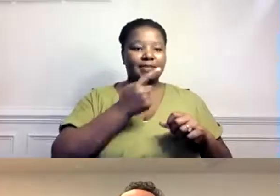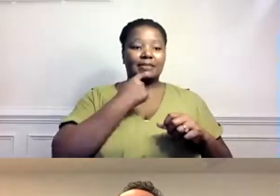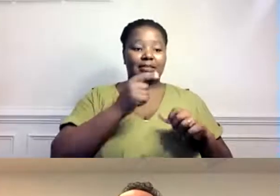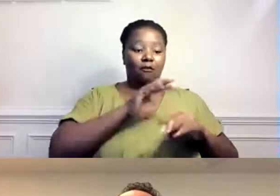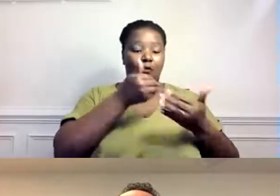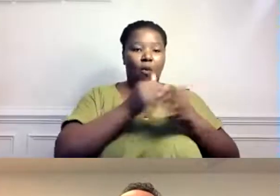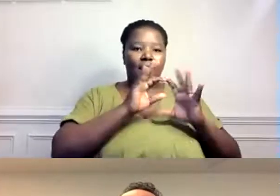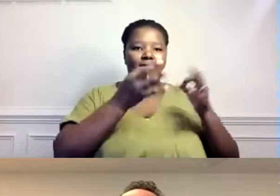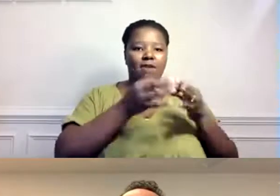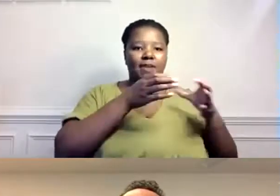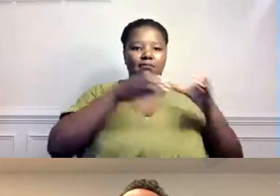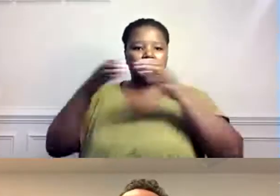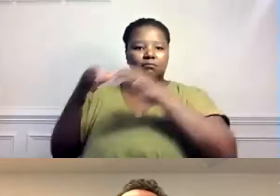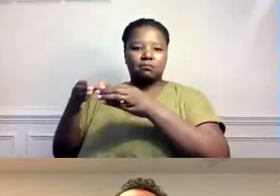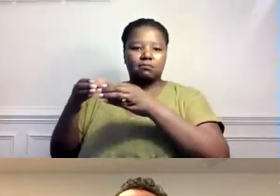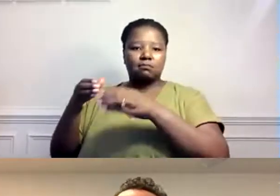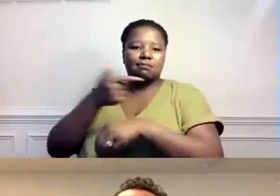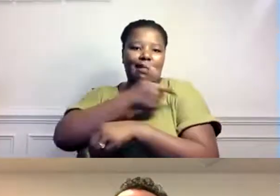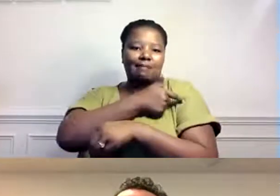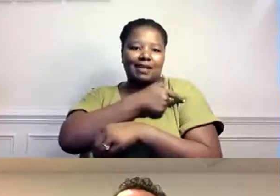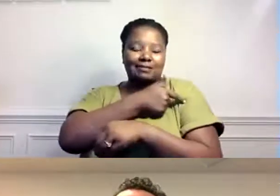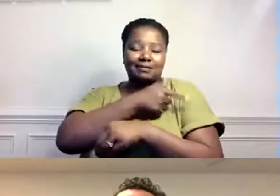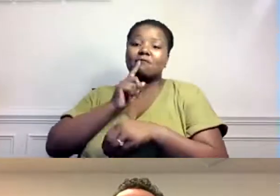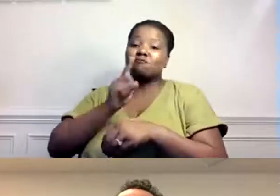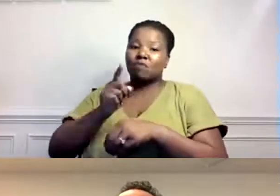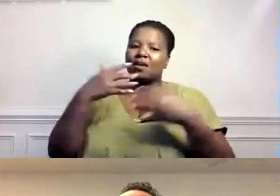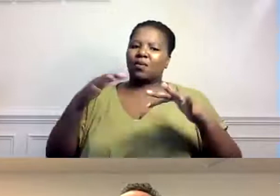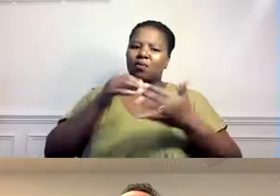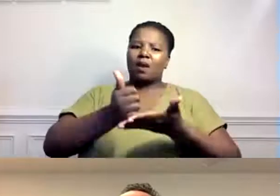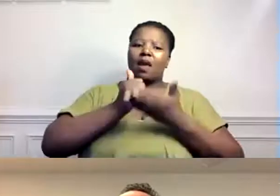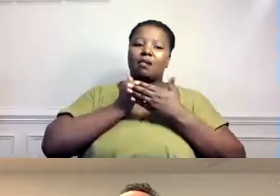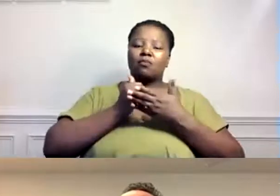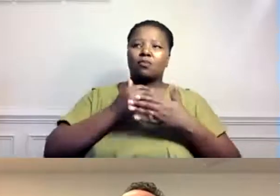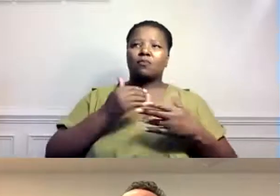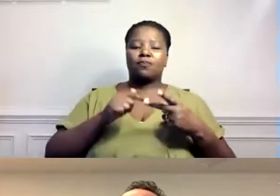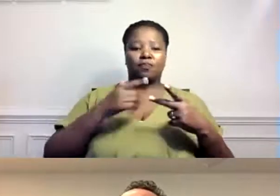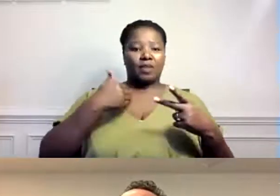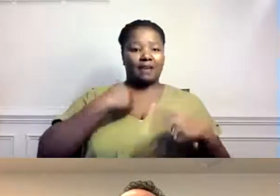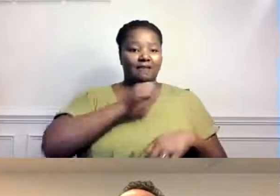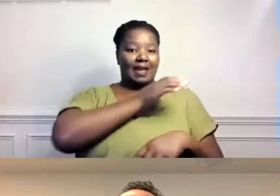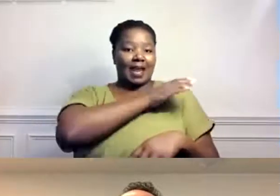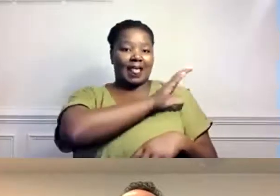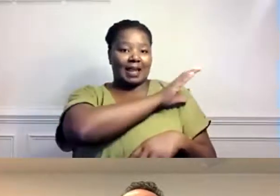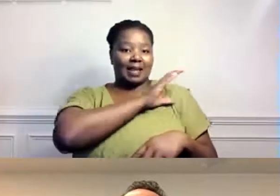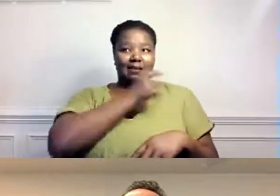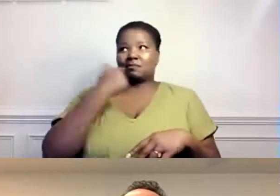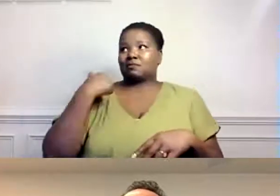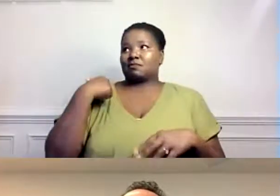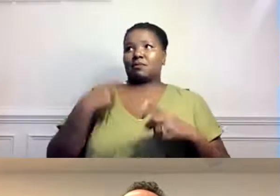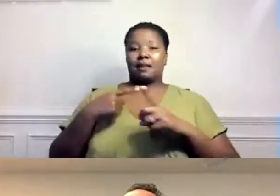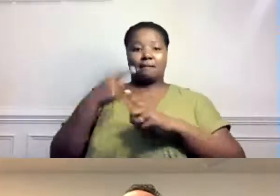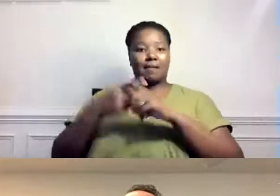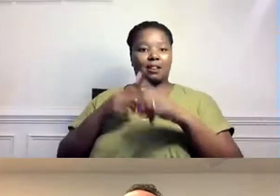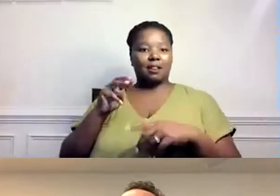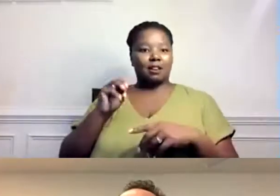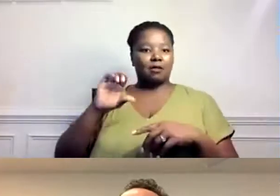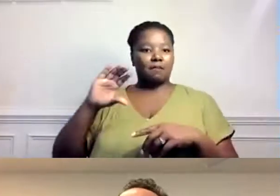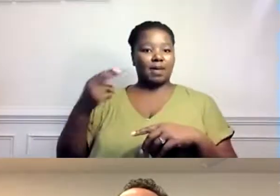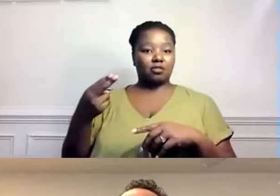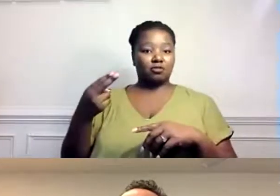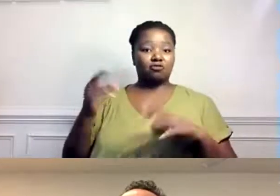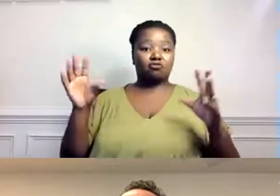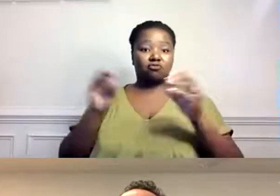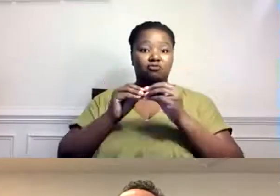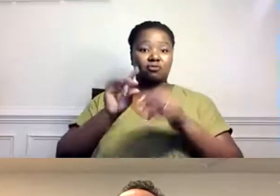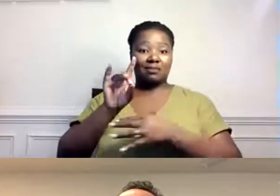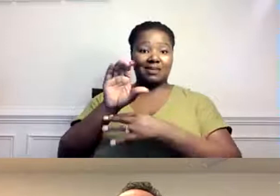family. So that was very helpful. We had a clinic that we did in March, and we were able to vaccinate over 800 individuals.